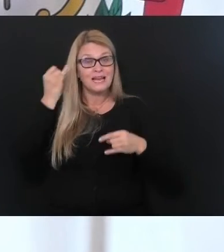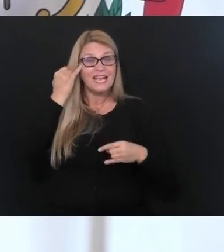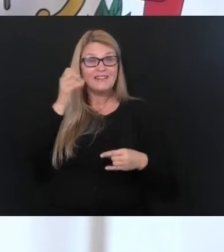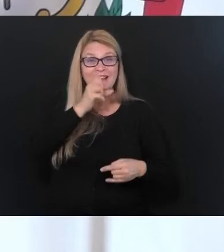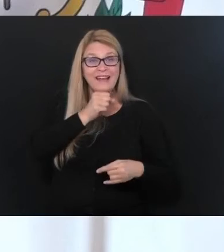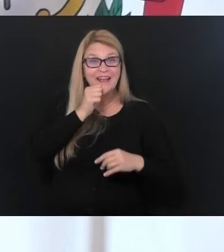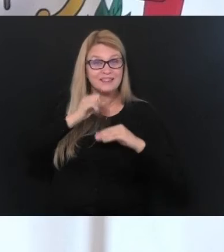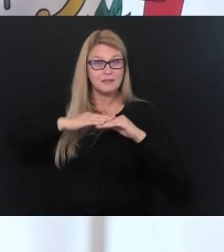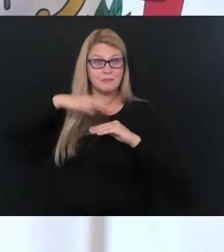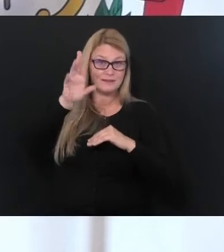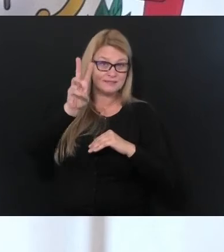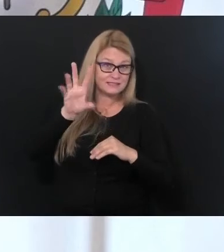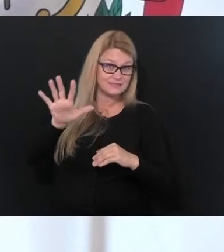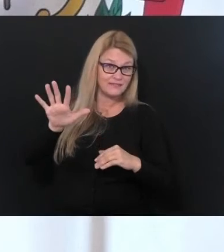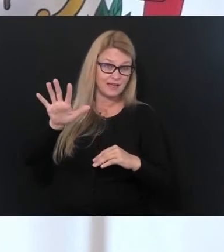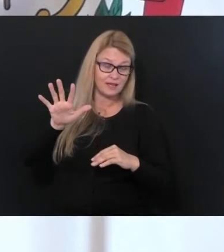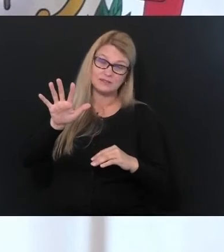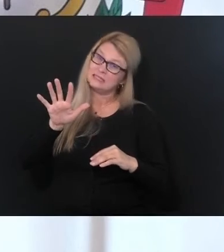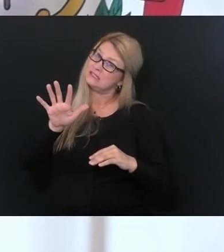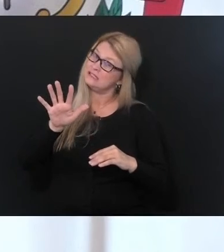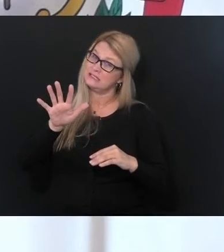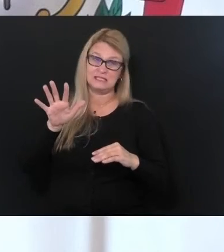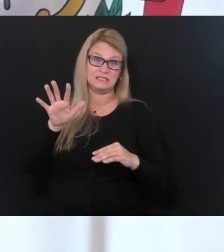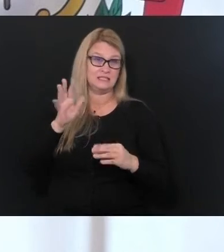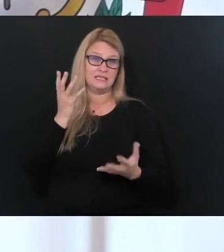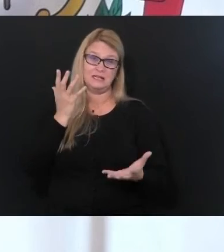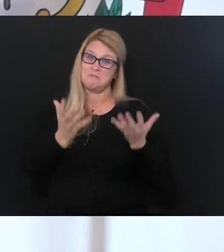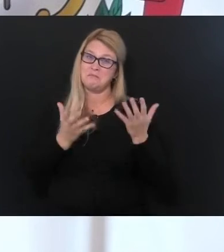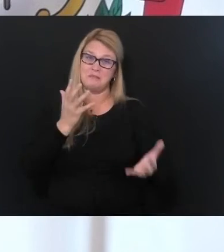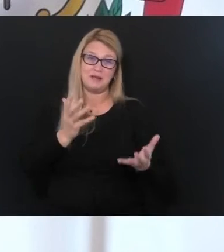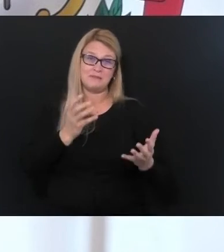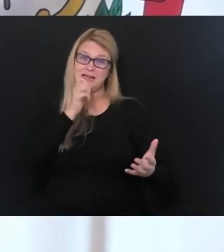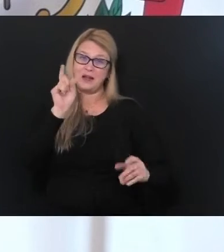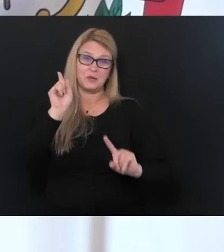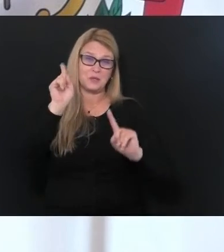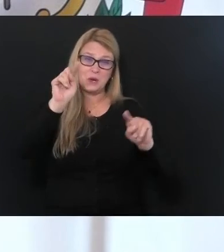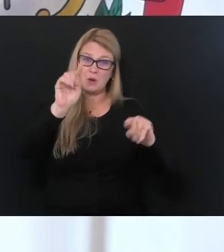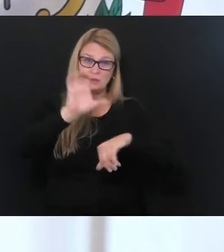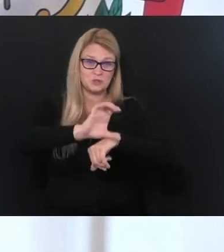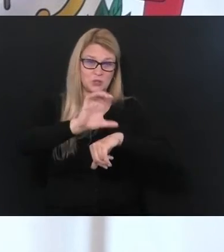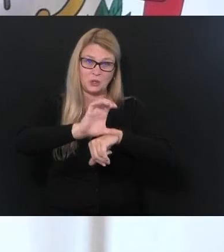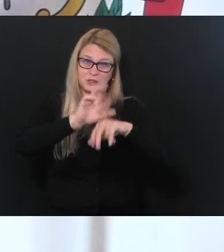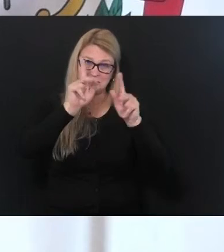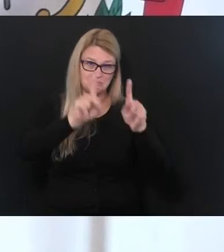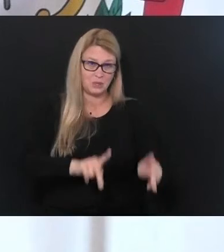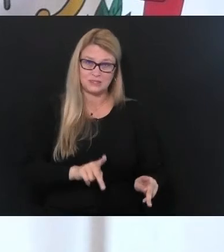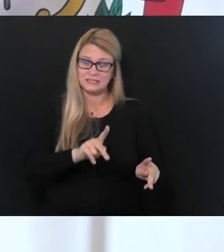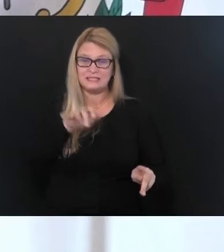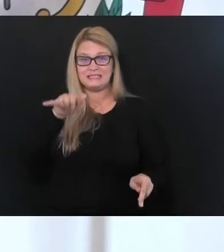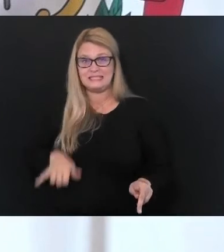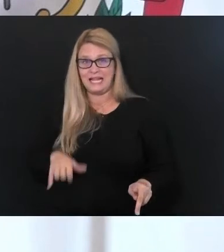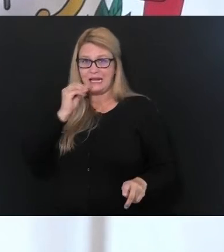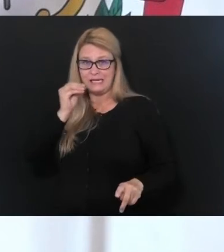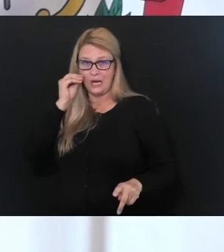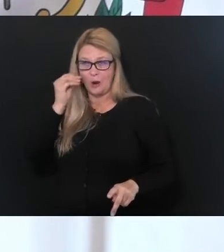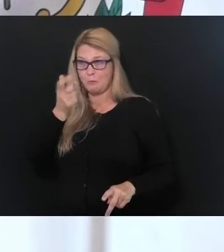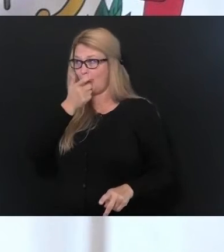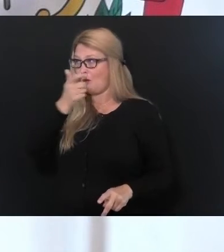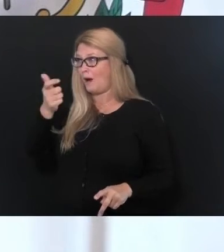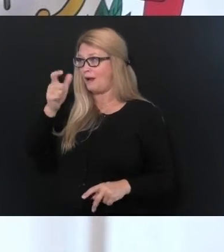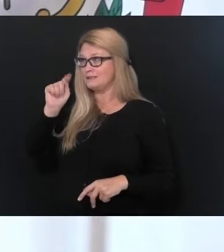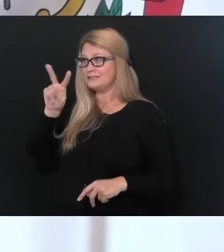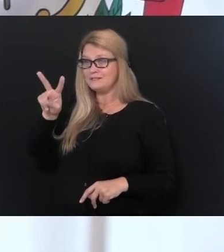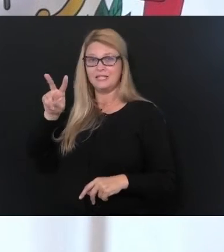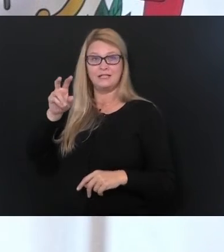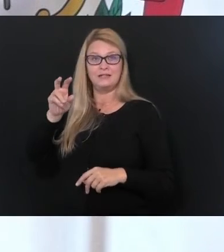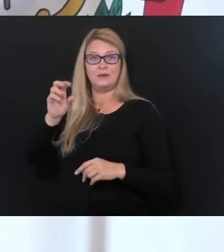hard about going and getting your church services online and just staying away just